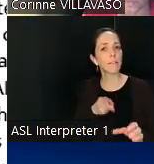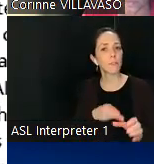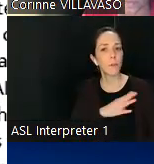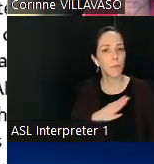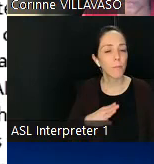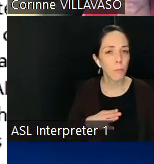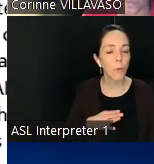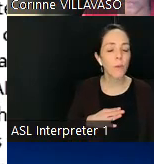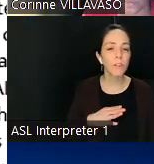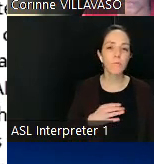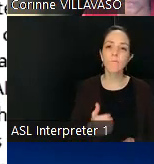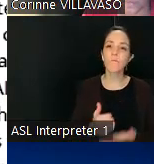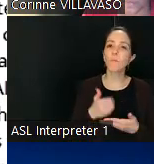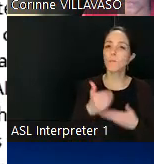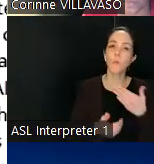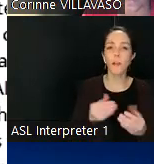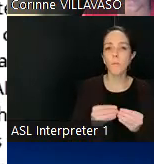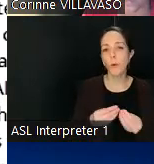also,